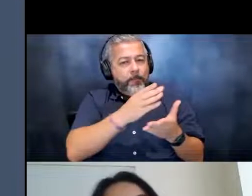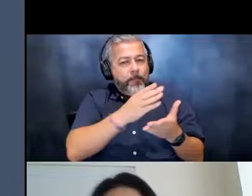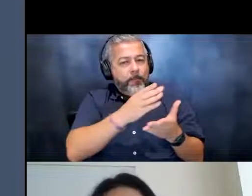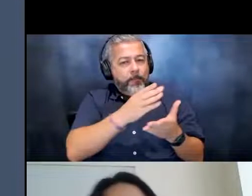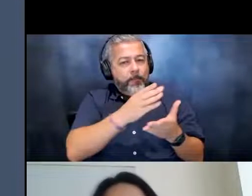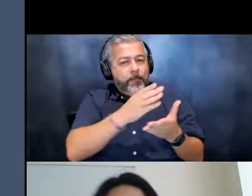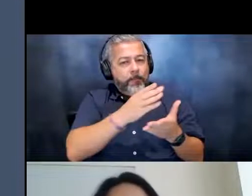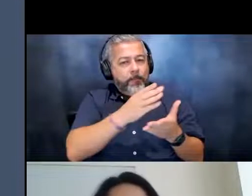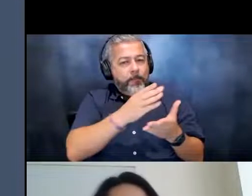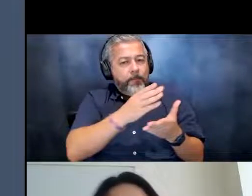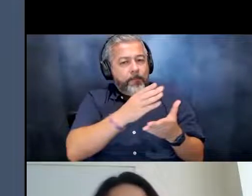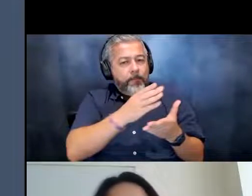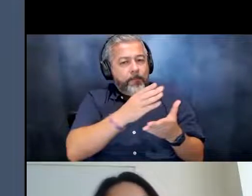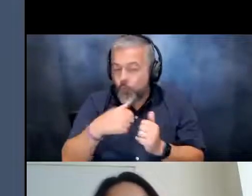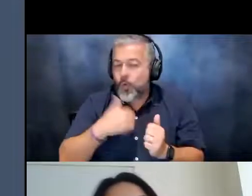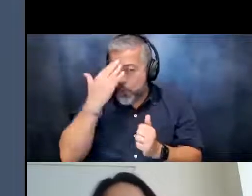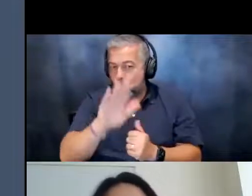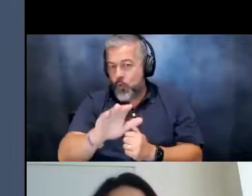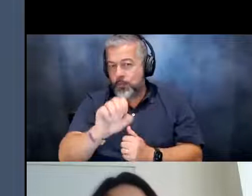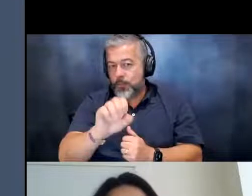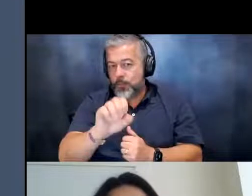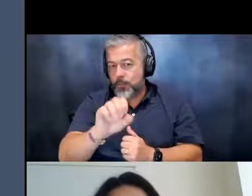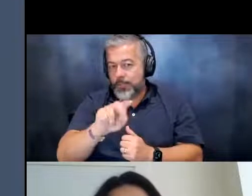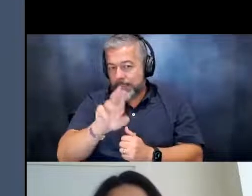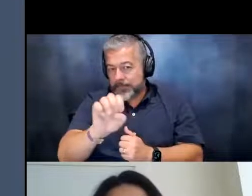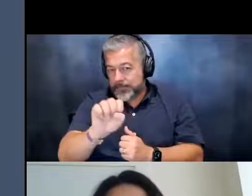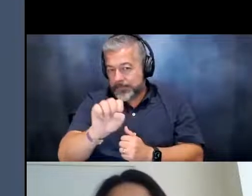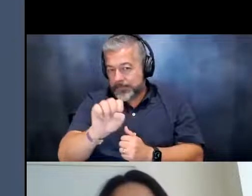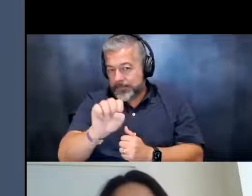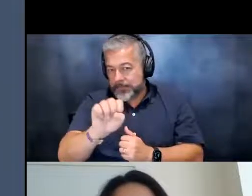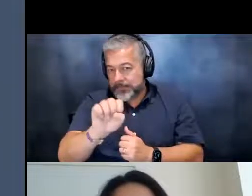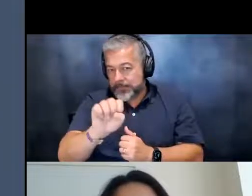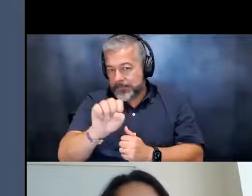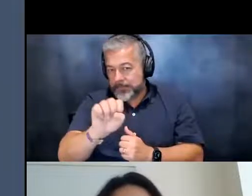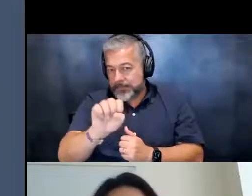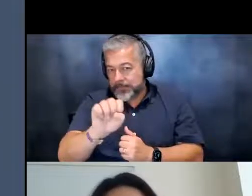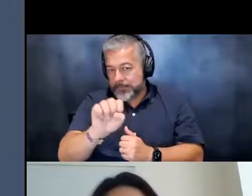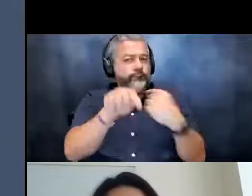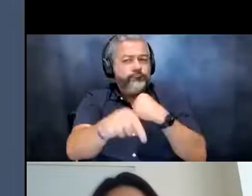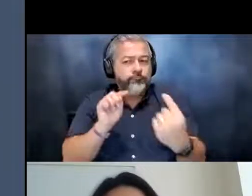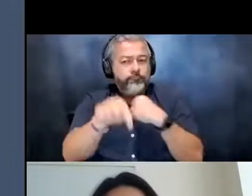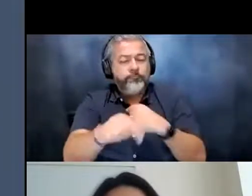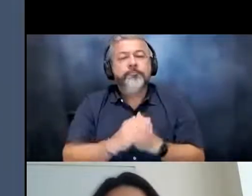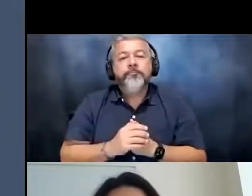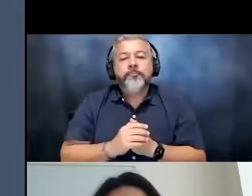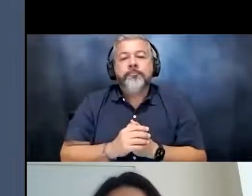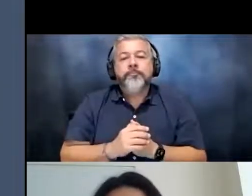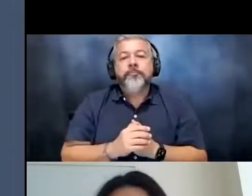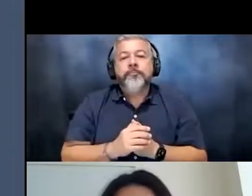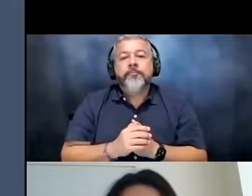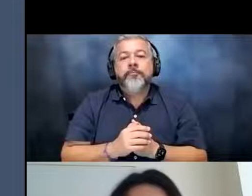a continuous two-way street of communication. So with that, I'll pass it back to